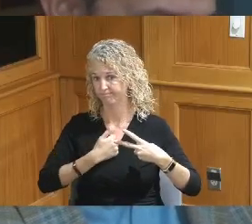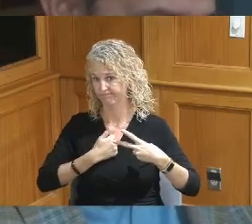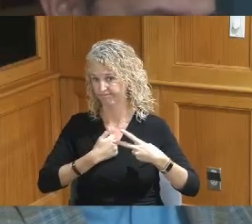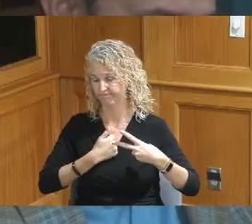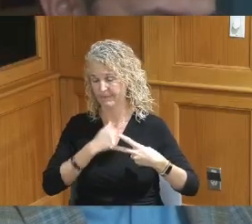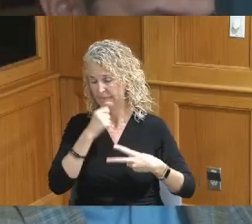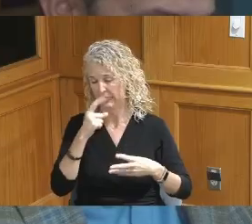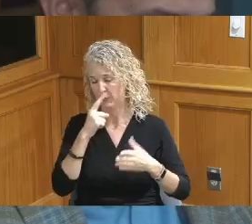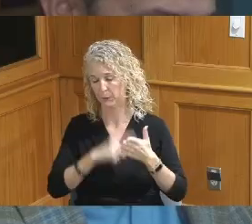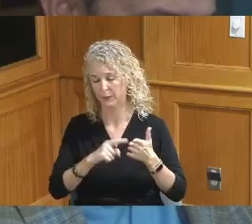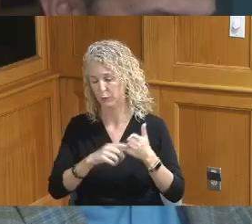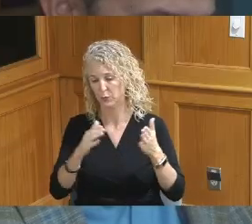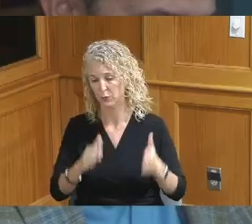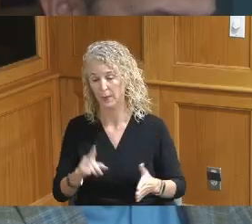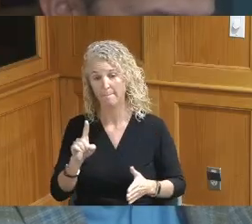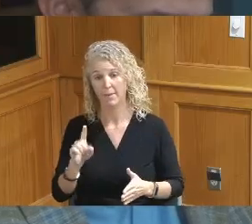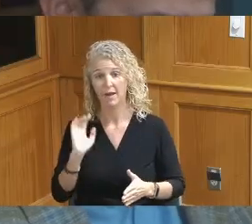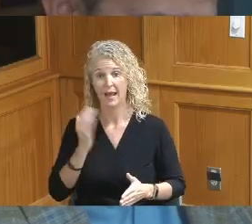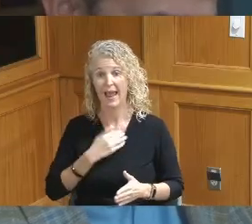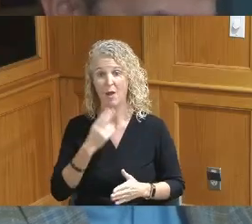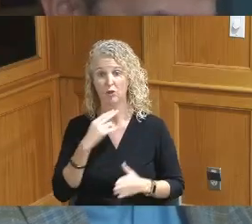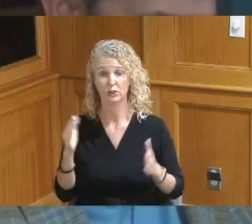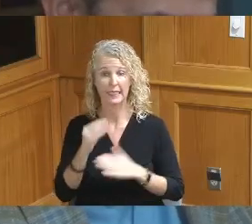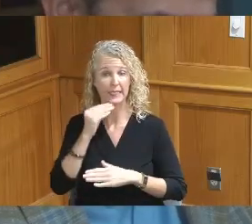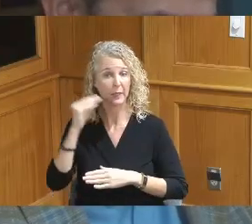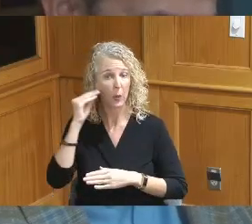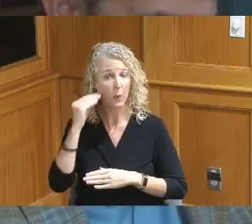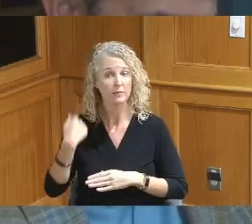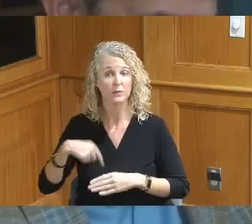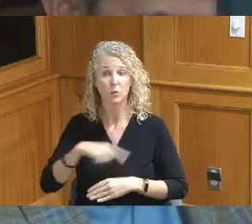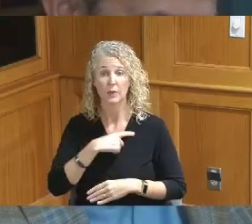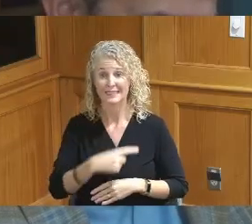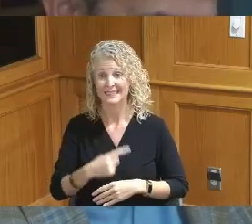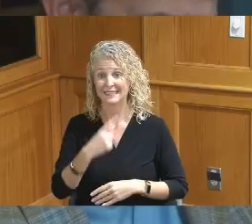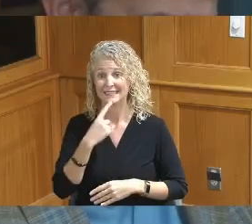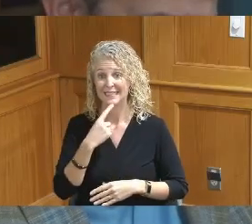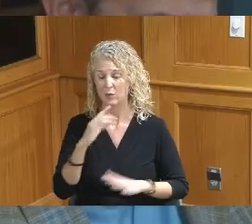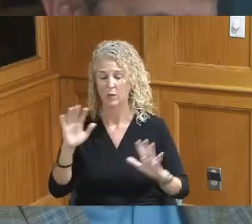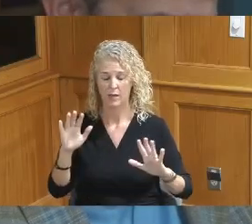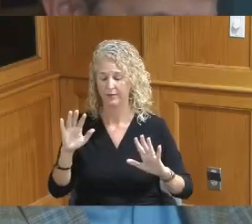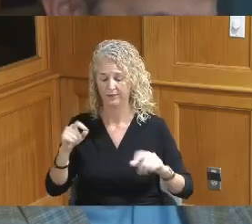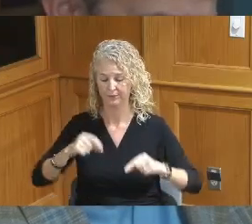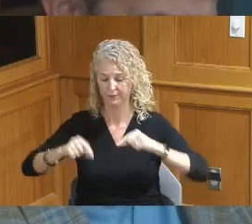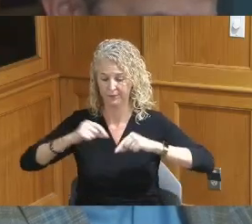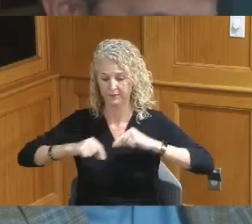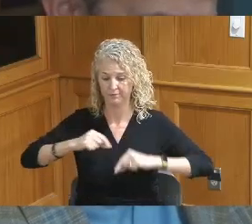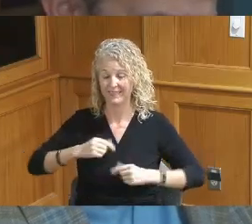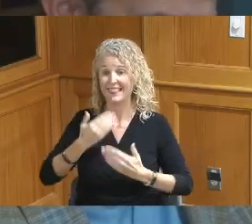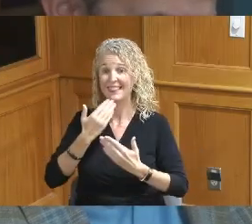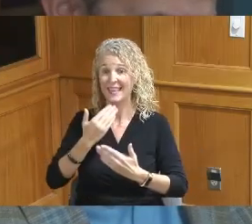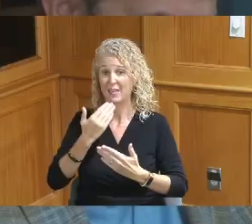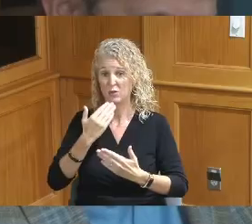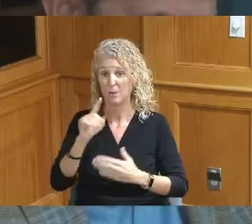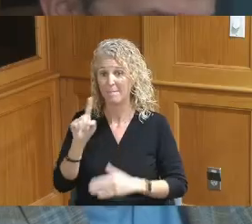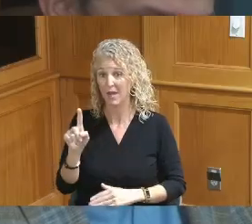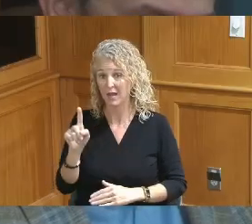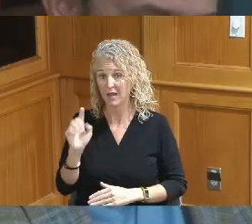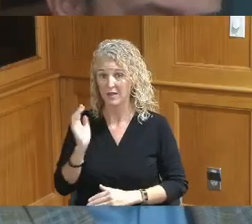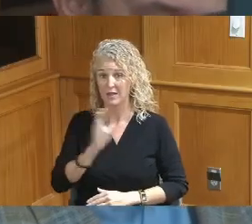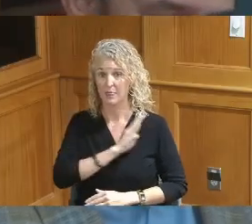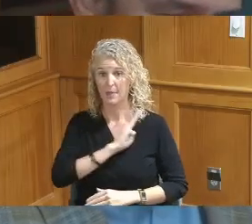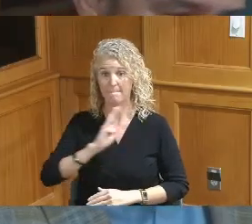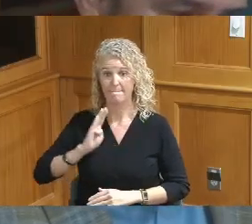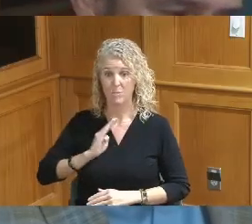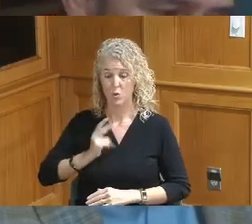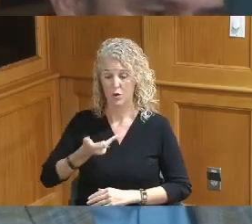others, but one of the things with our tiny homes, we said, well, before I go there, I want to thank you, but our